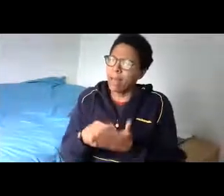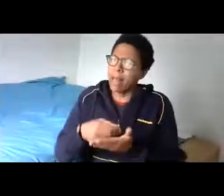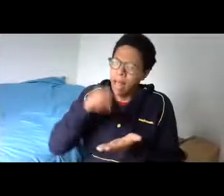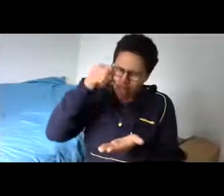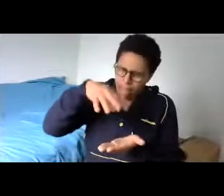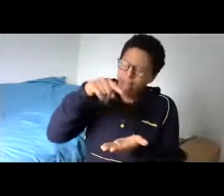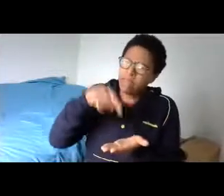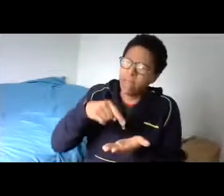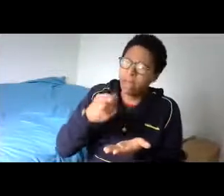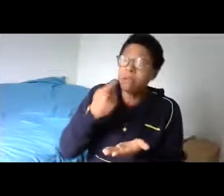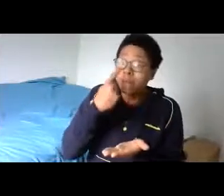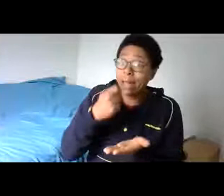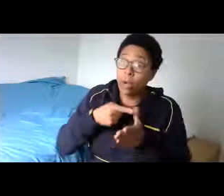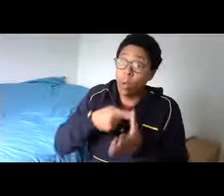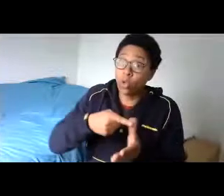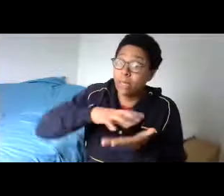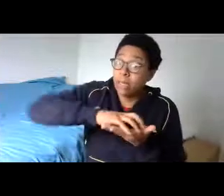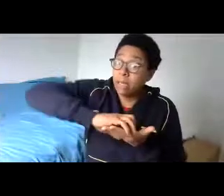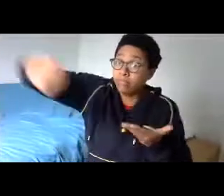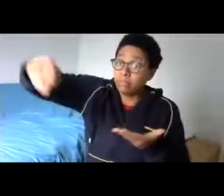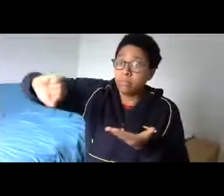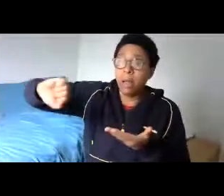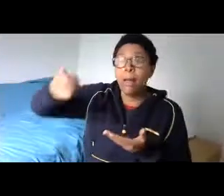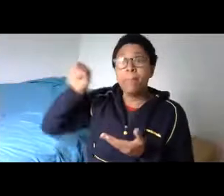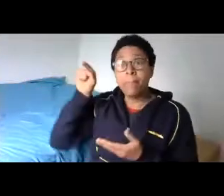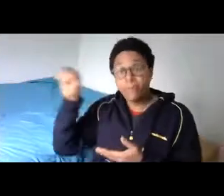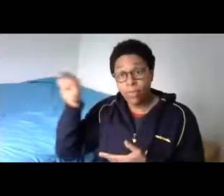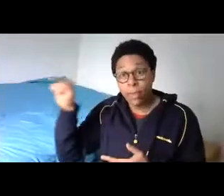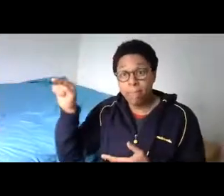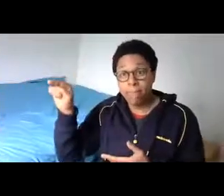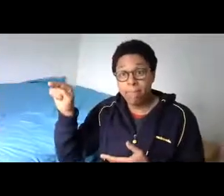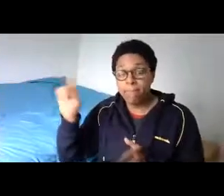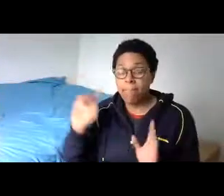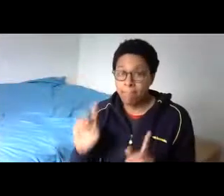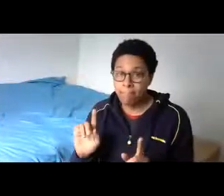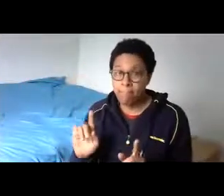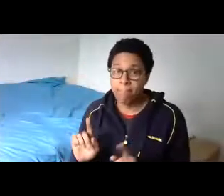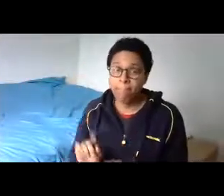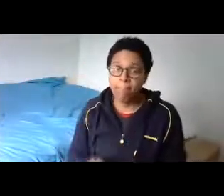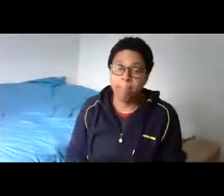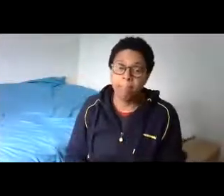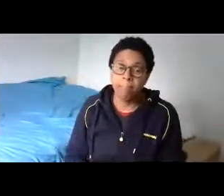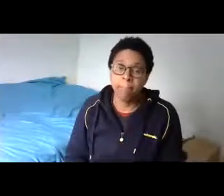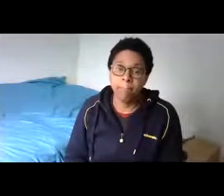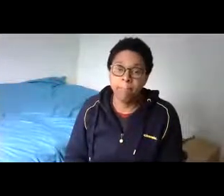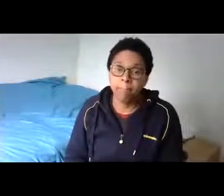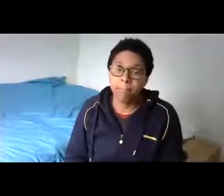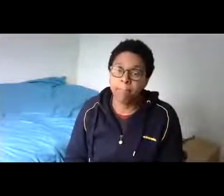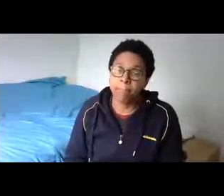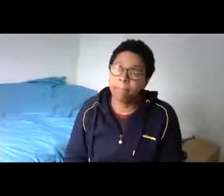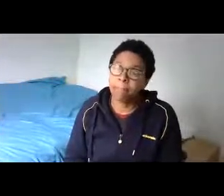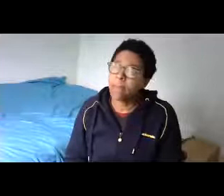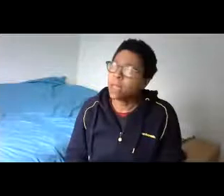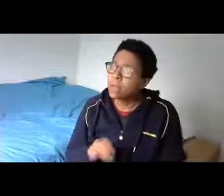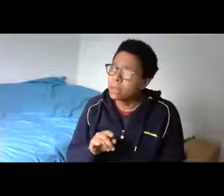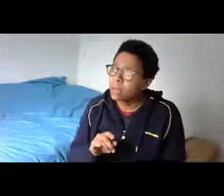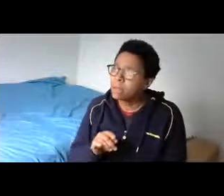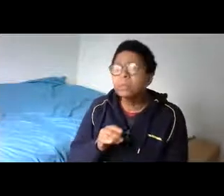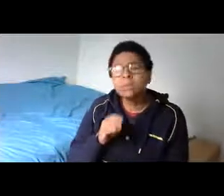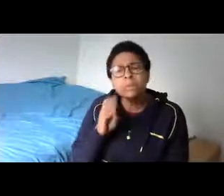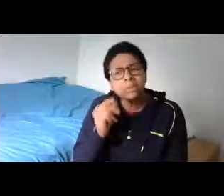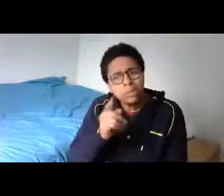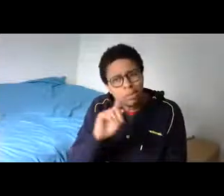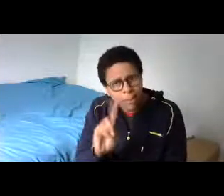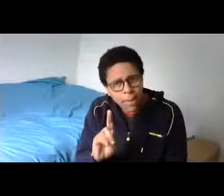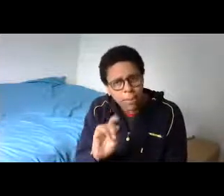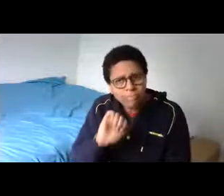those people who think that it's better for them to have direct payment on a just general bank account, separate bank account,